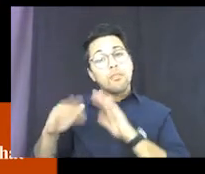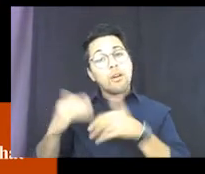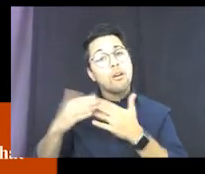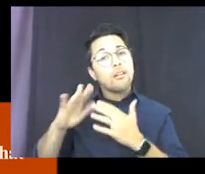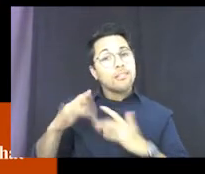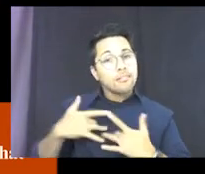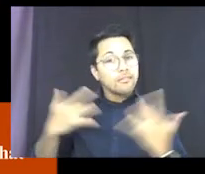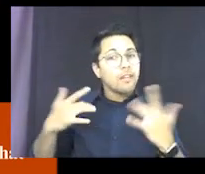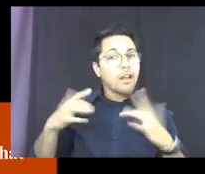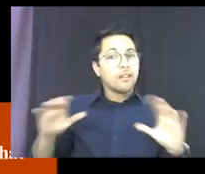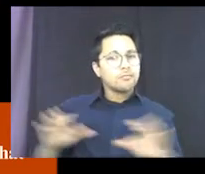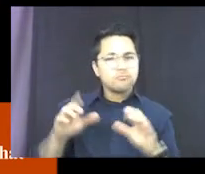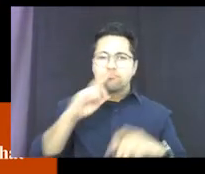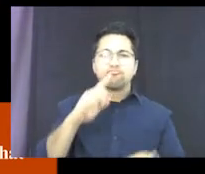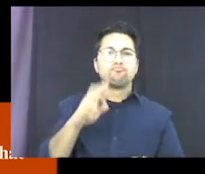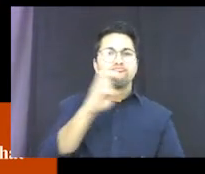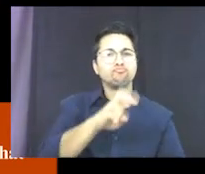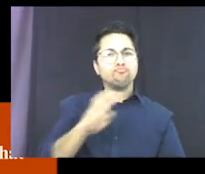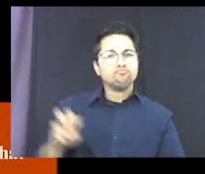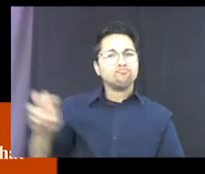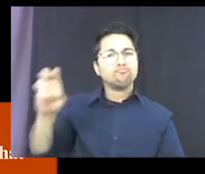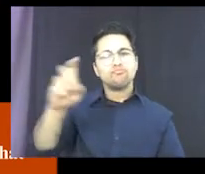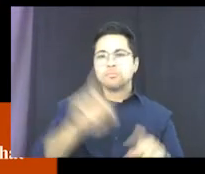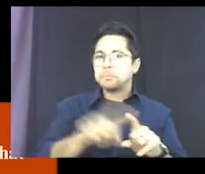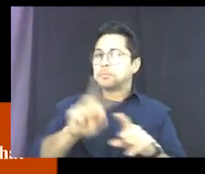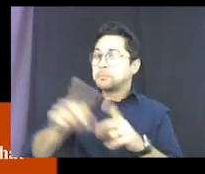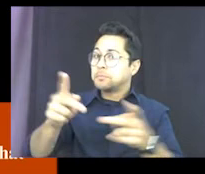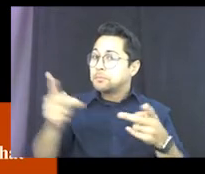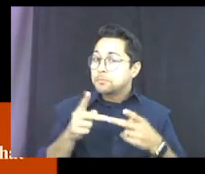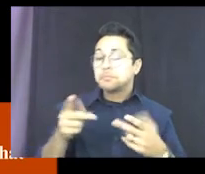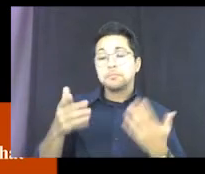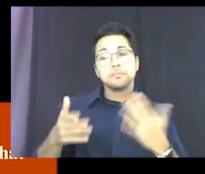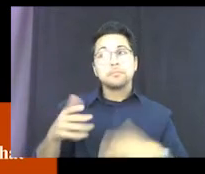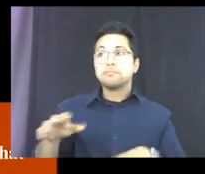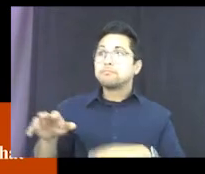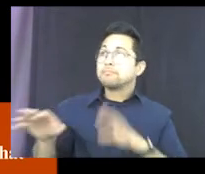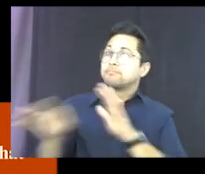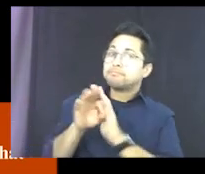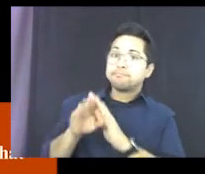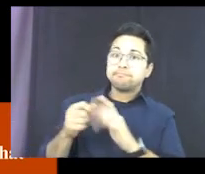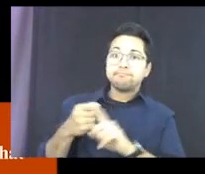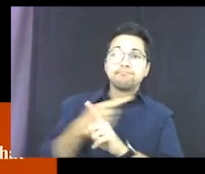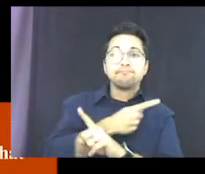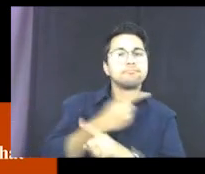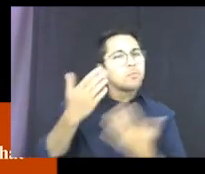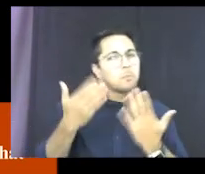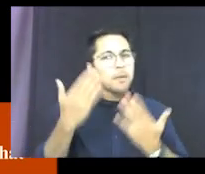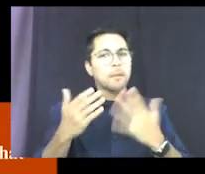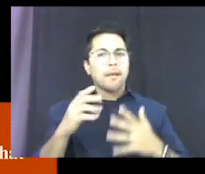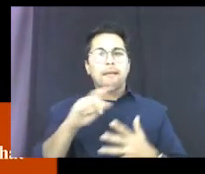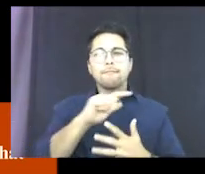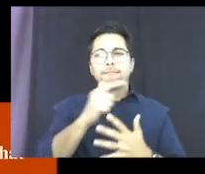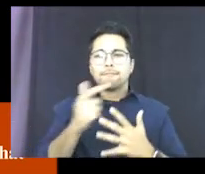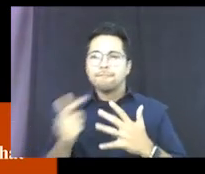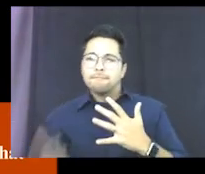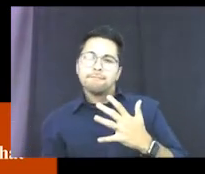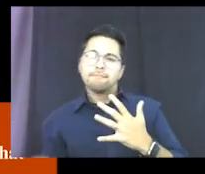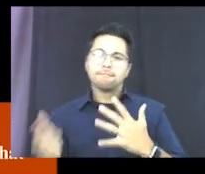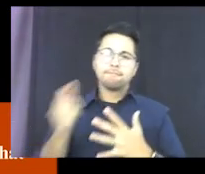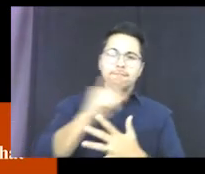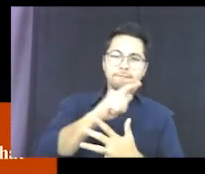activities are held at different locations, which may be determined randomly or follow a set pattern.